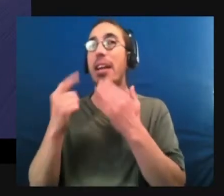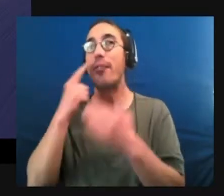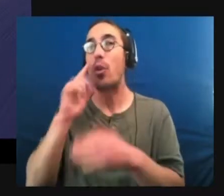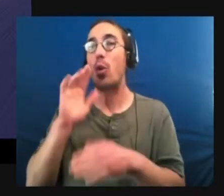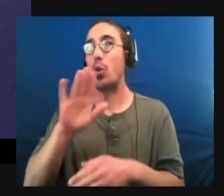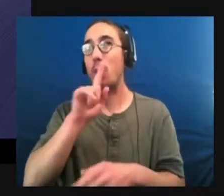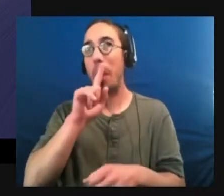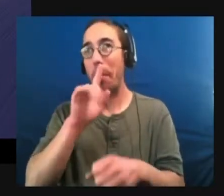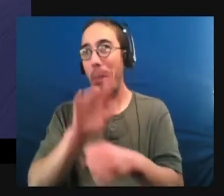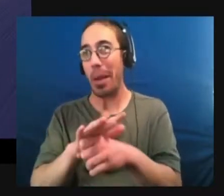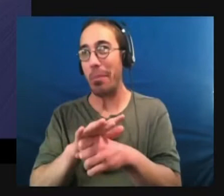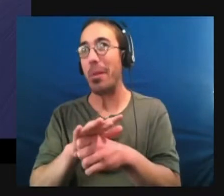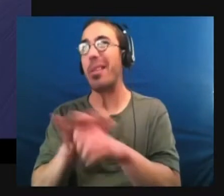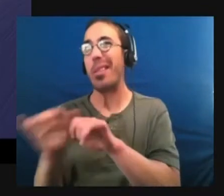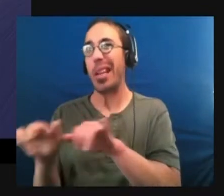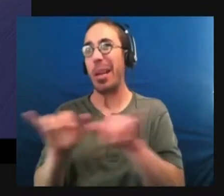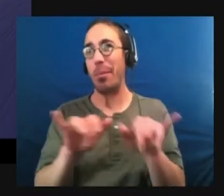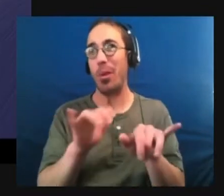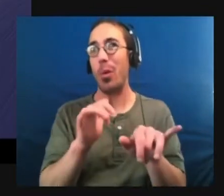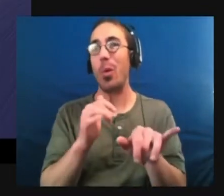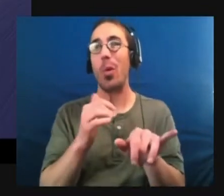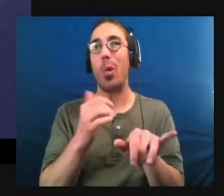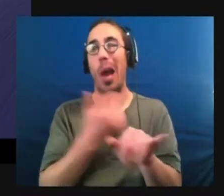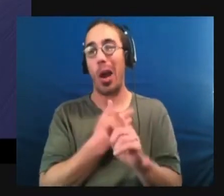to our authentic